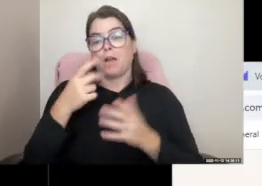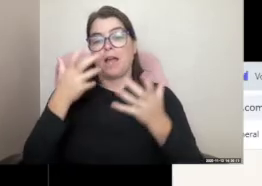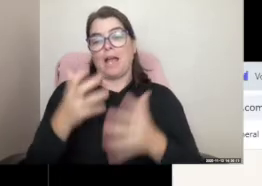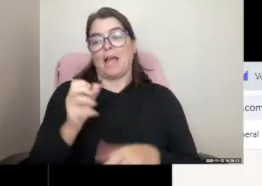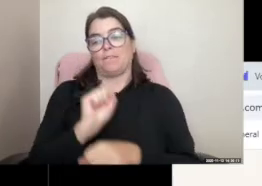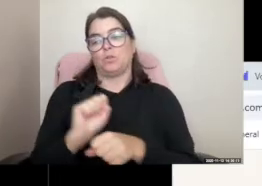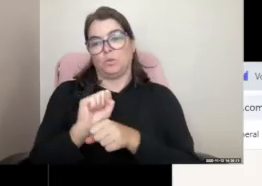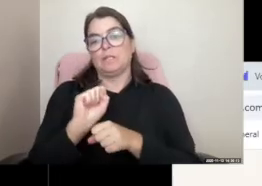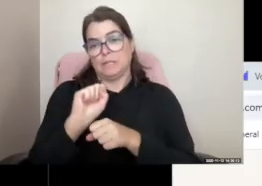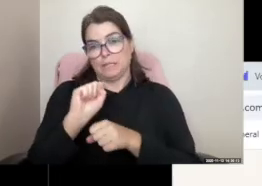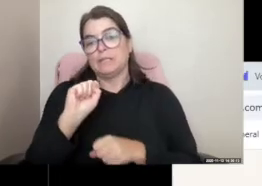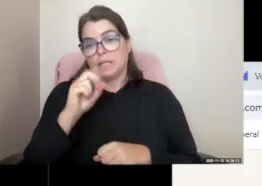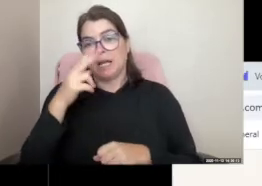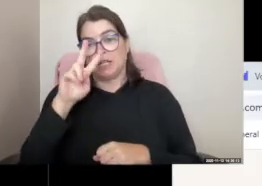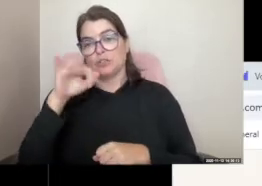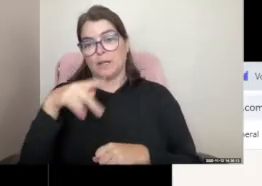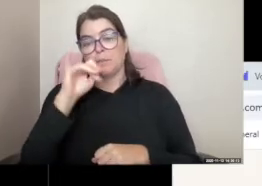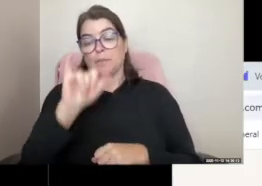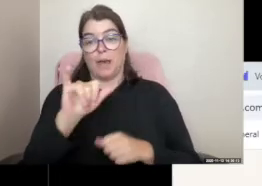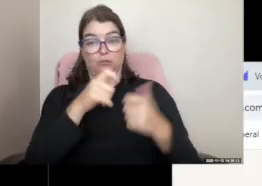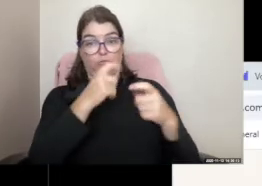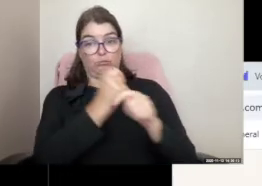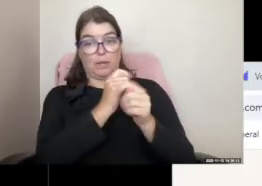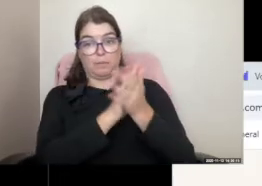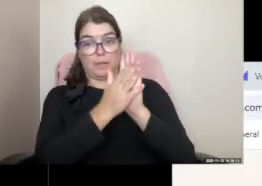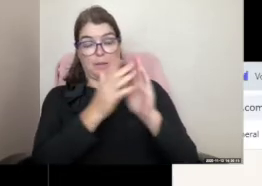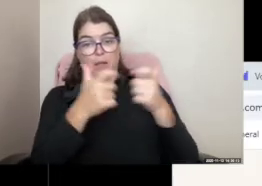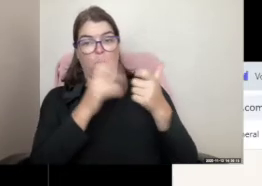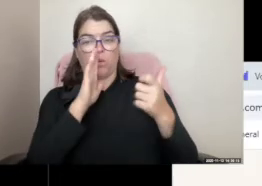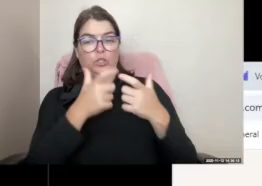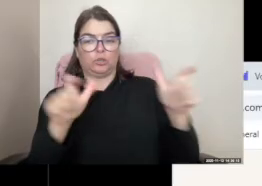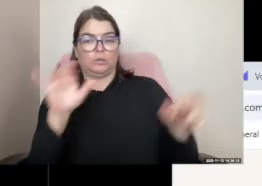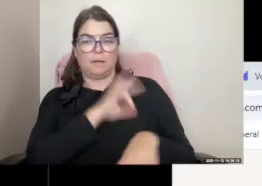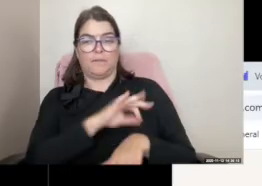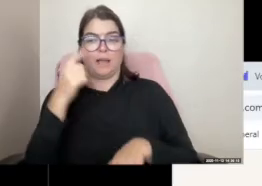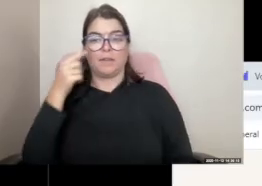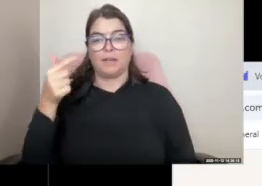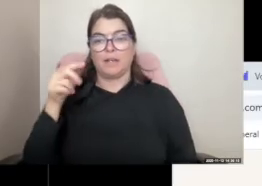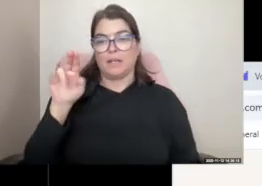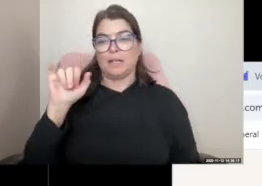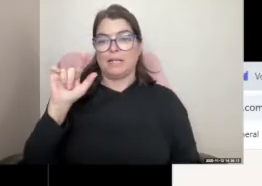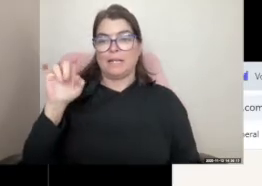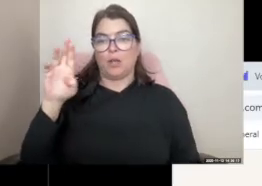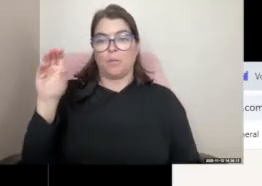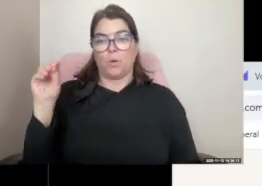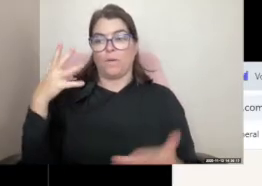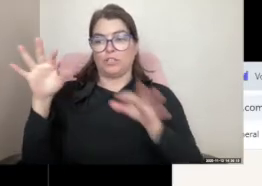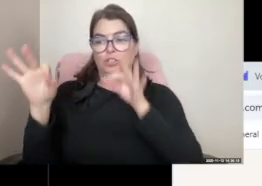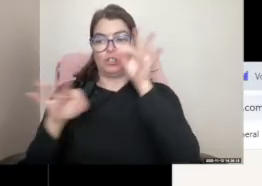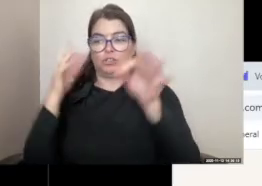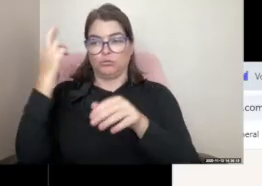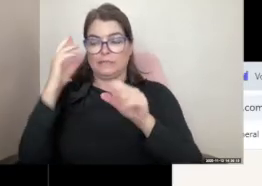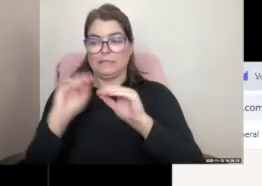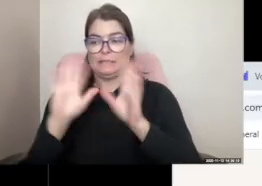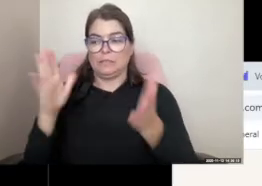in place. But yes, I think it sort of goes without saying that we need to work together to find more money, especially